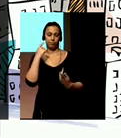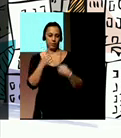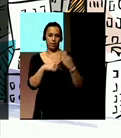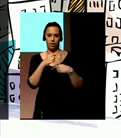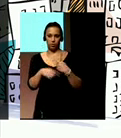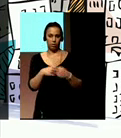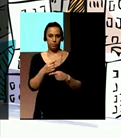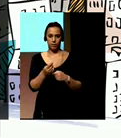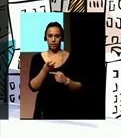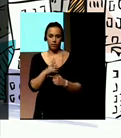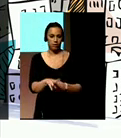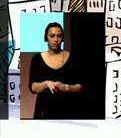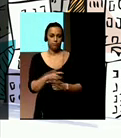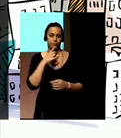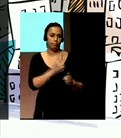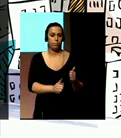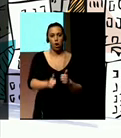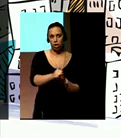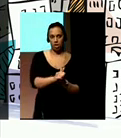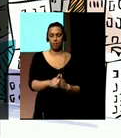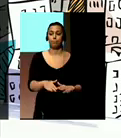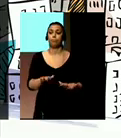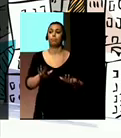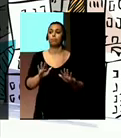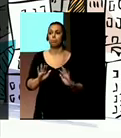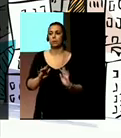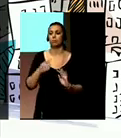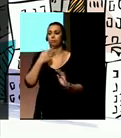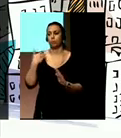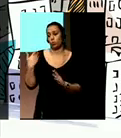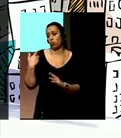traditionally has been paramount traditionally.